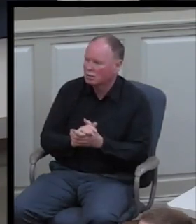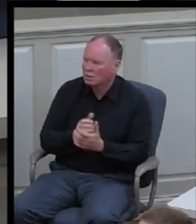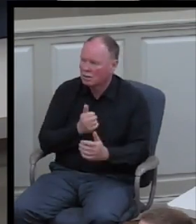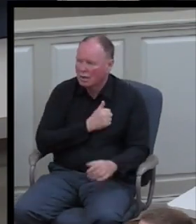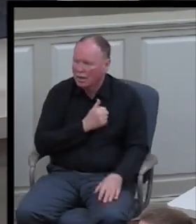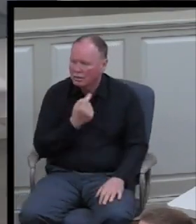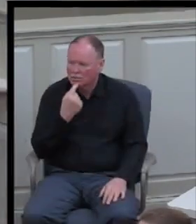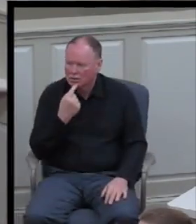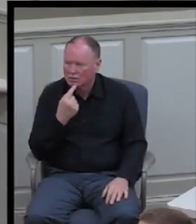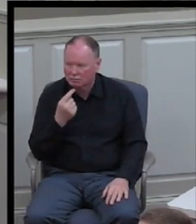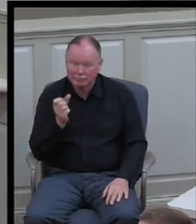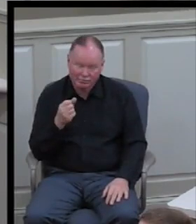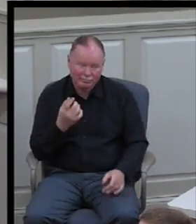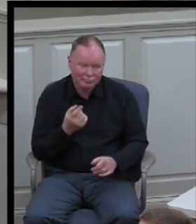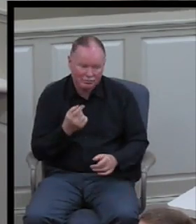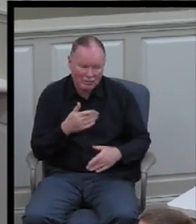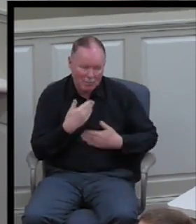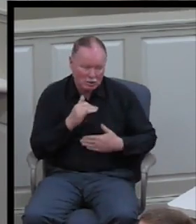do it, but man.